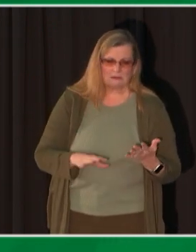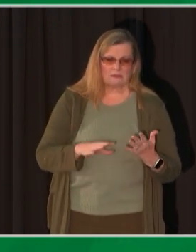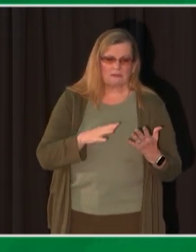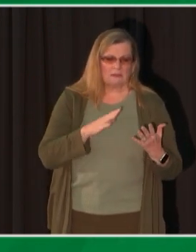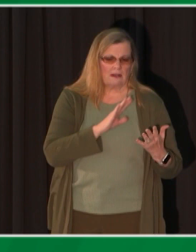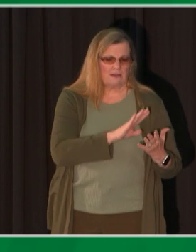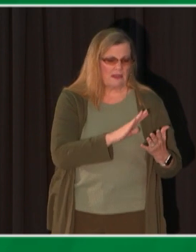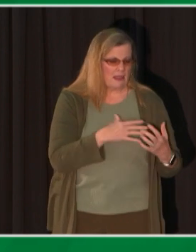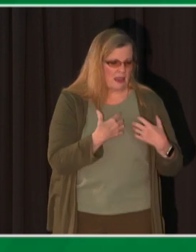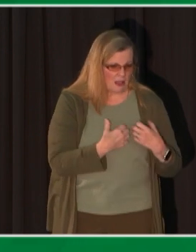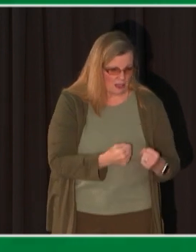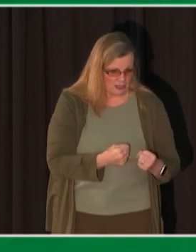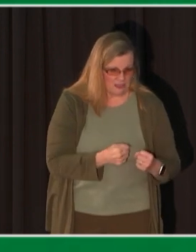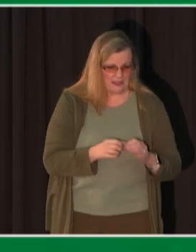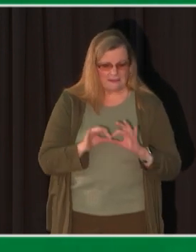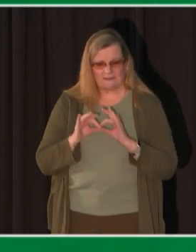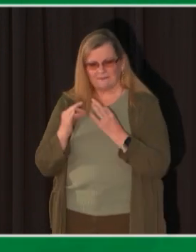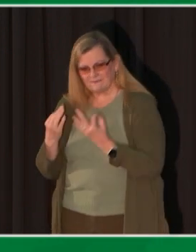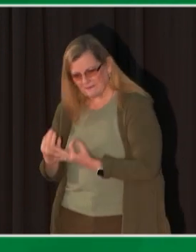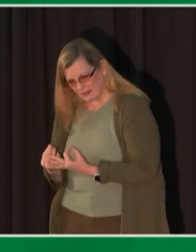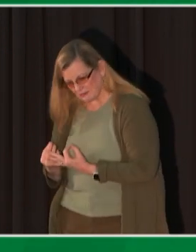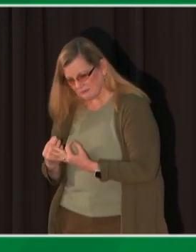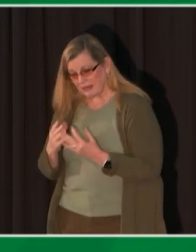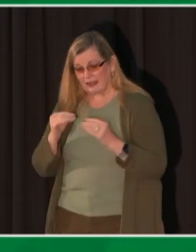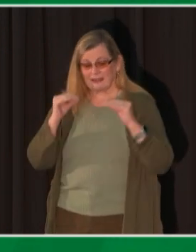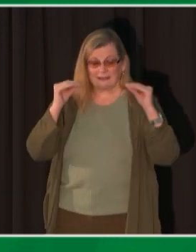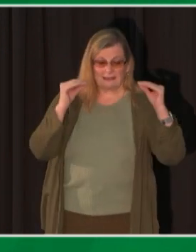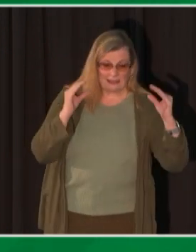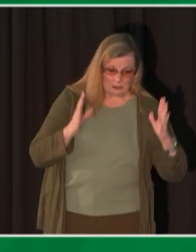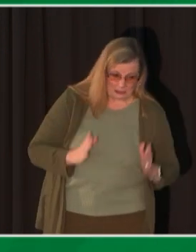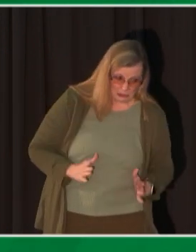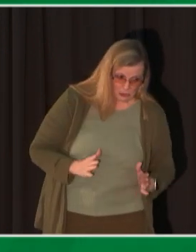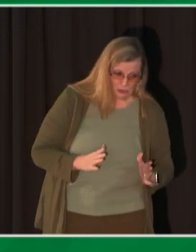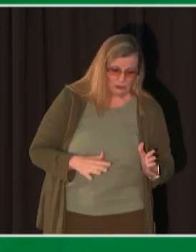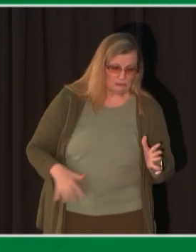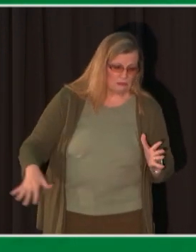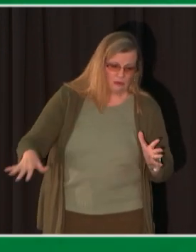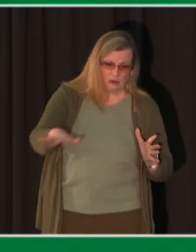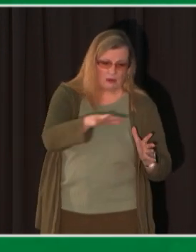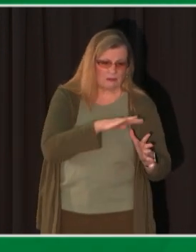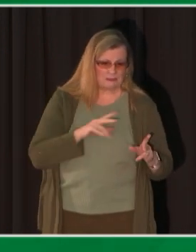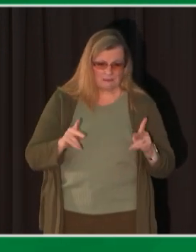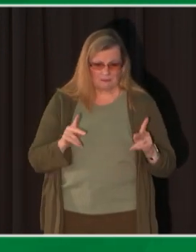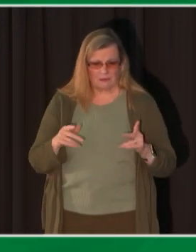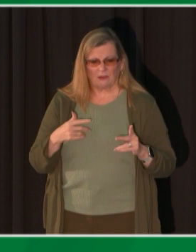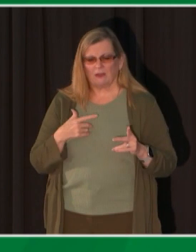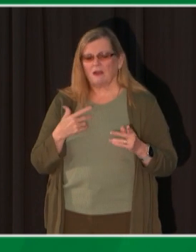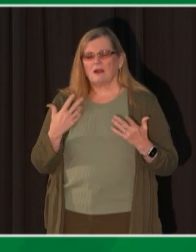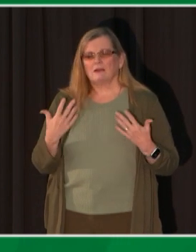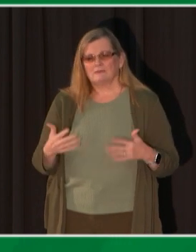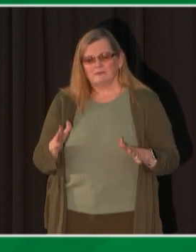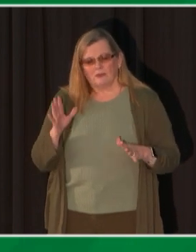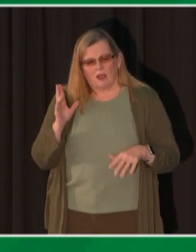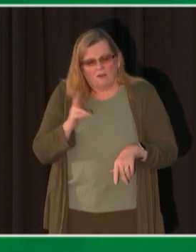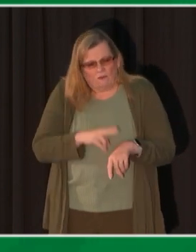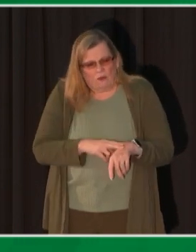family, and educators. We all are, of course, concerned about learning loss and about the social and